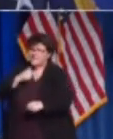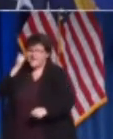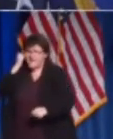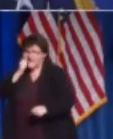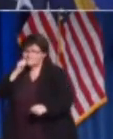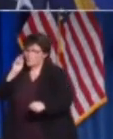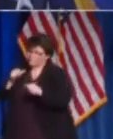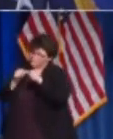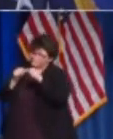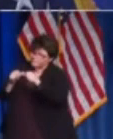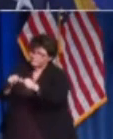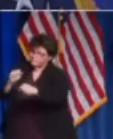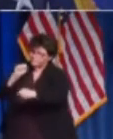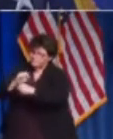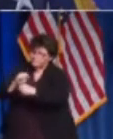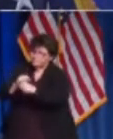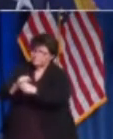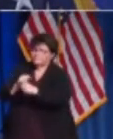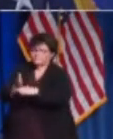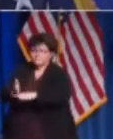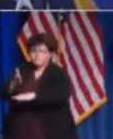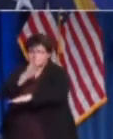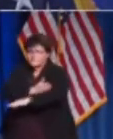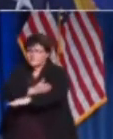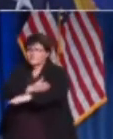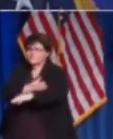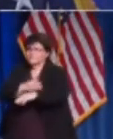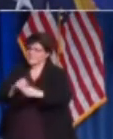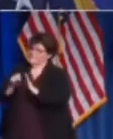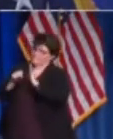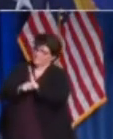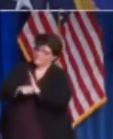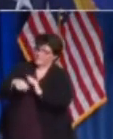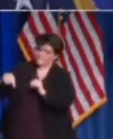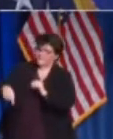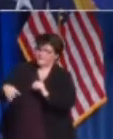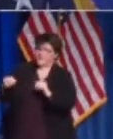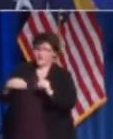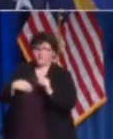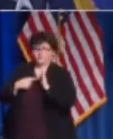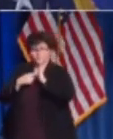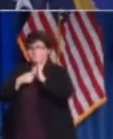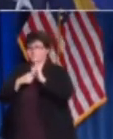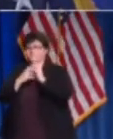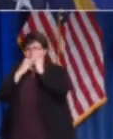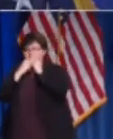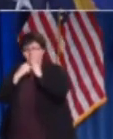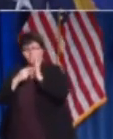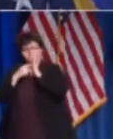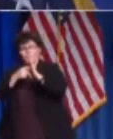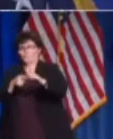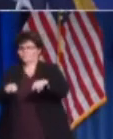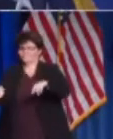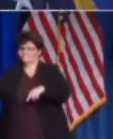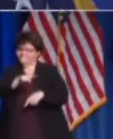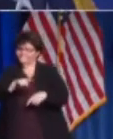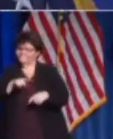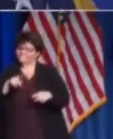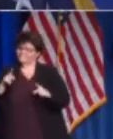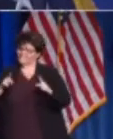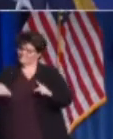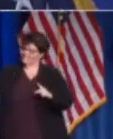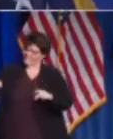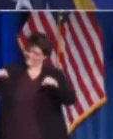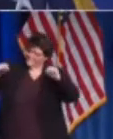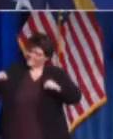this state in a way that represents our values and that also reflects our limitless opportunity as a state. And so